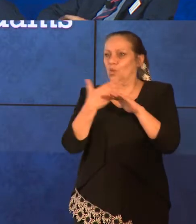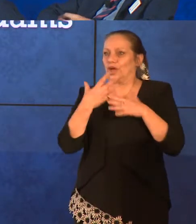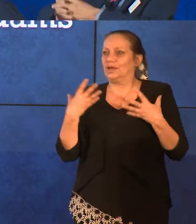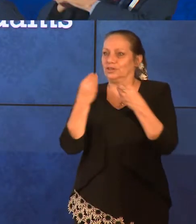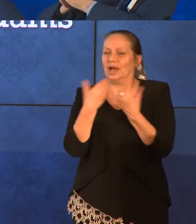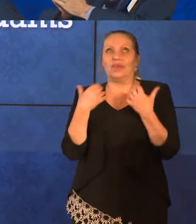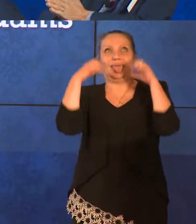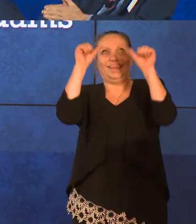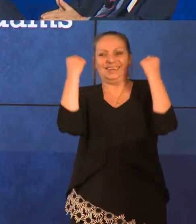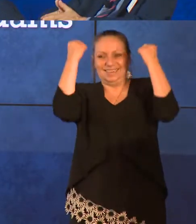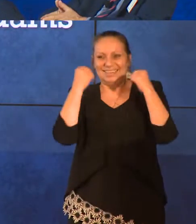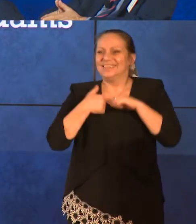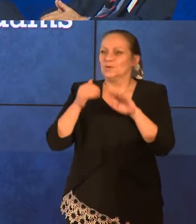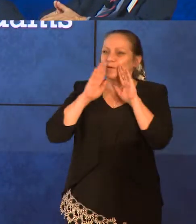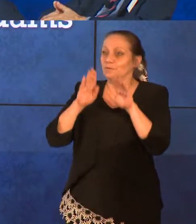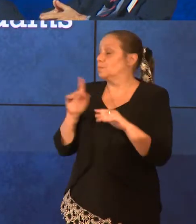Doctor? Yes,